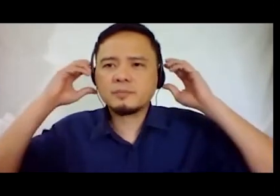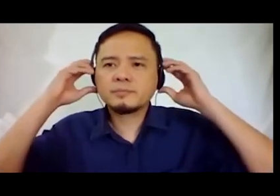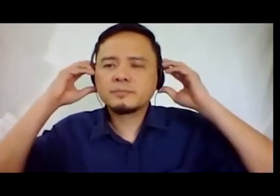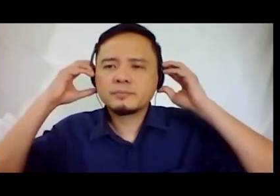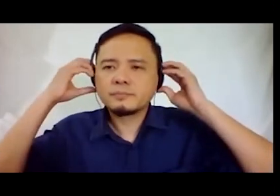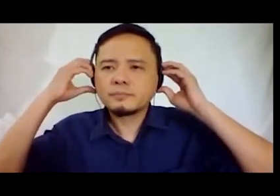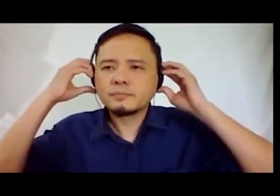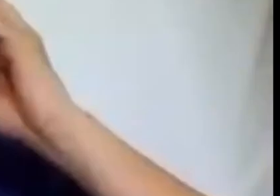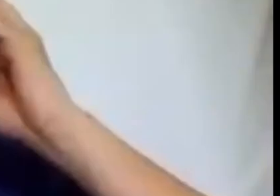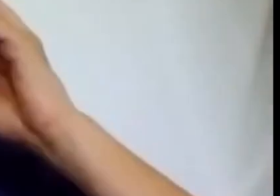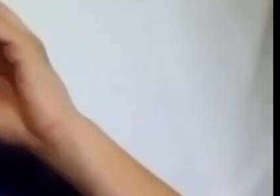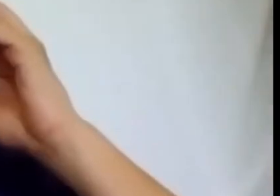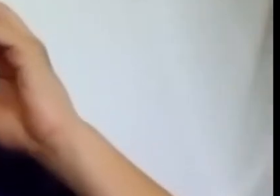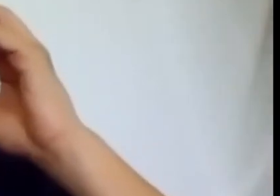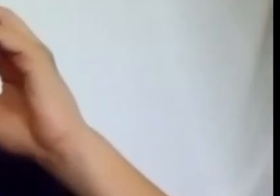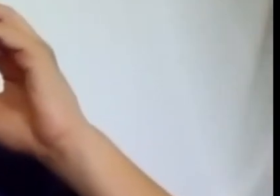freezing.